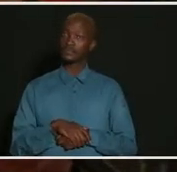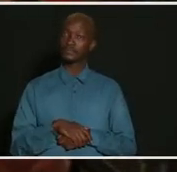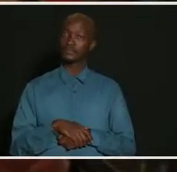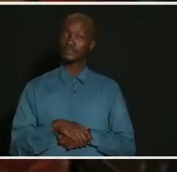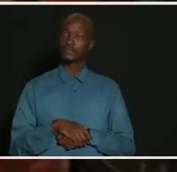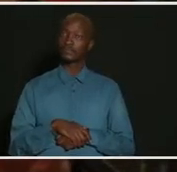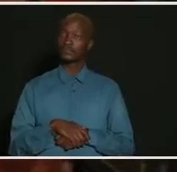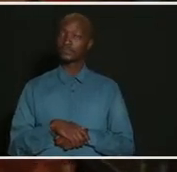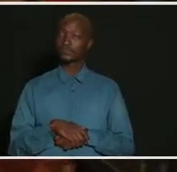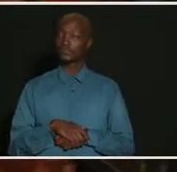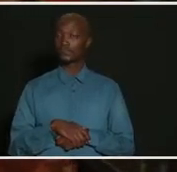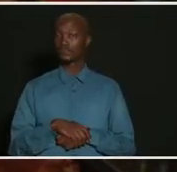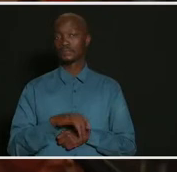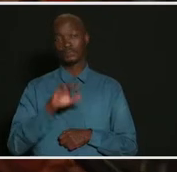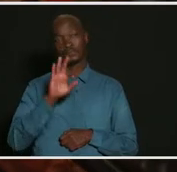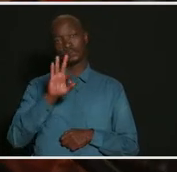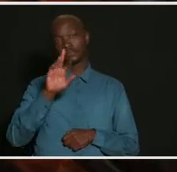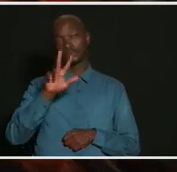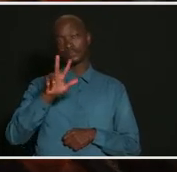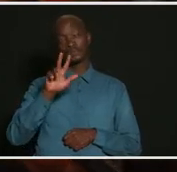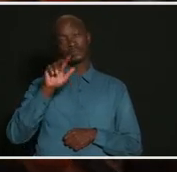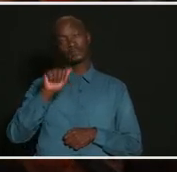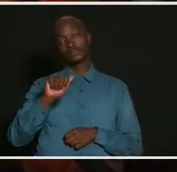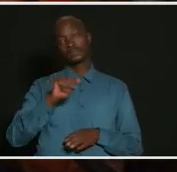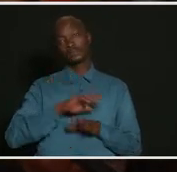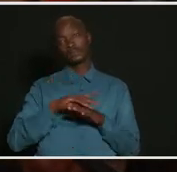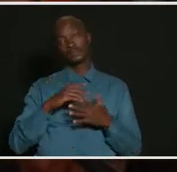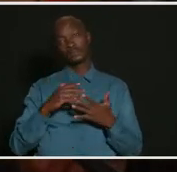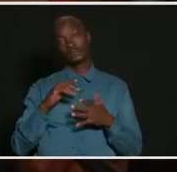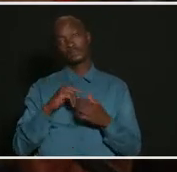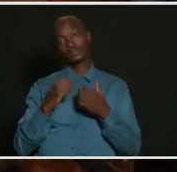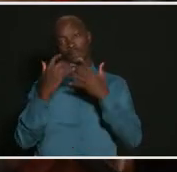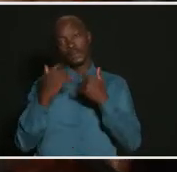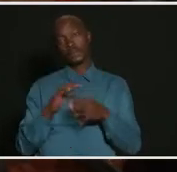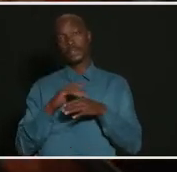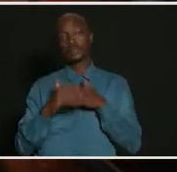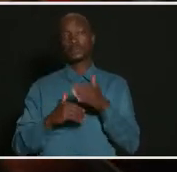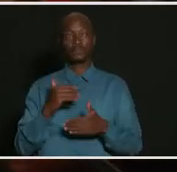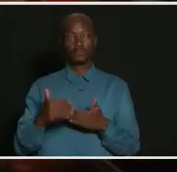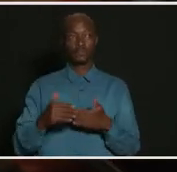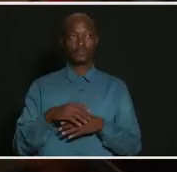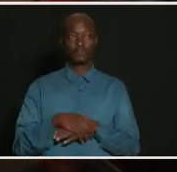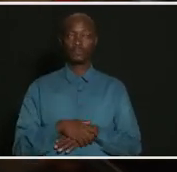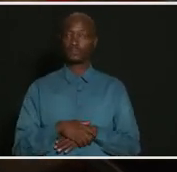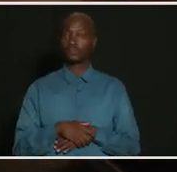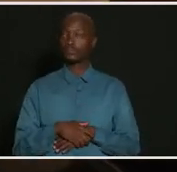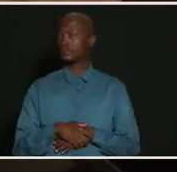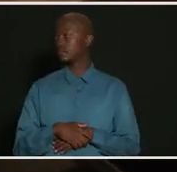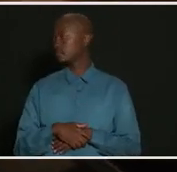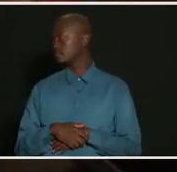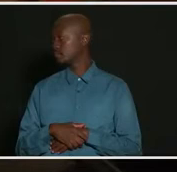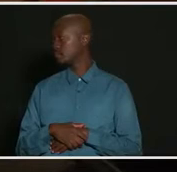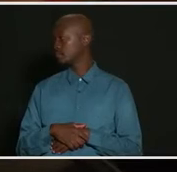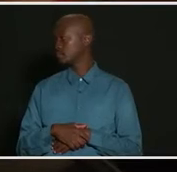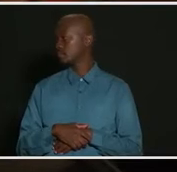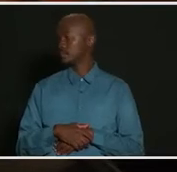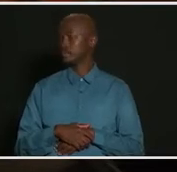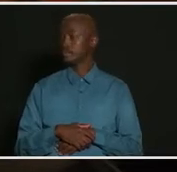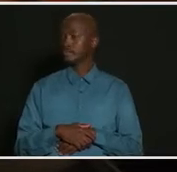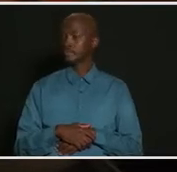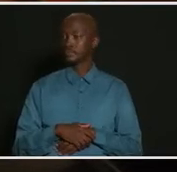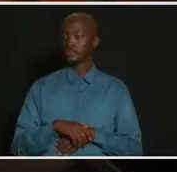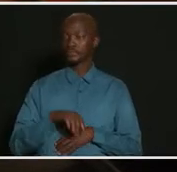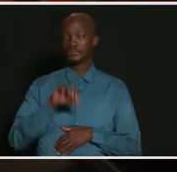38 a point number three I think the budget processes are spot on on Section